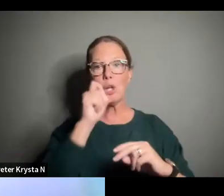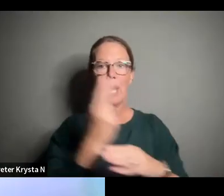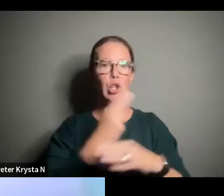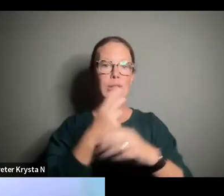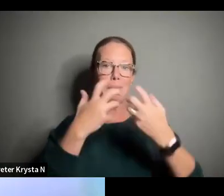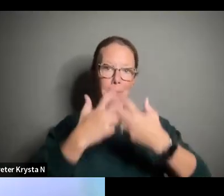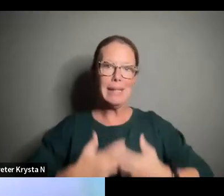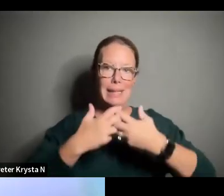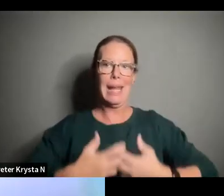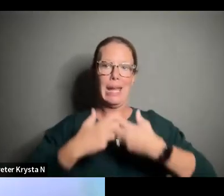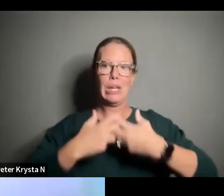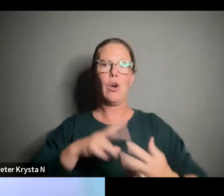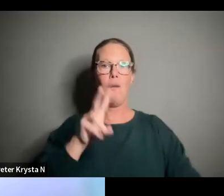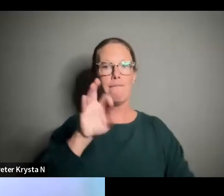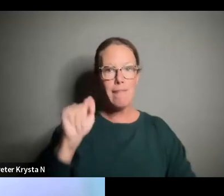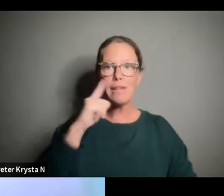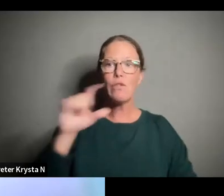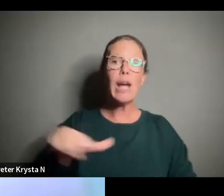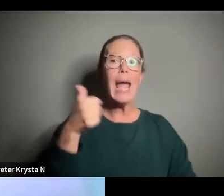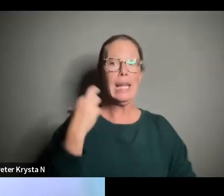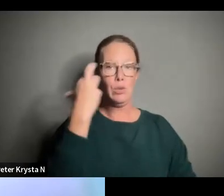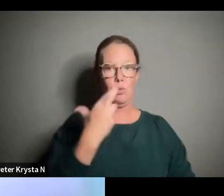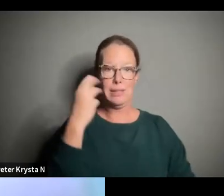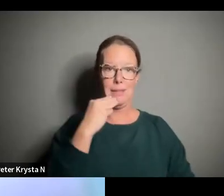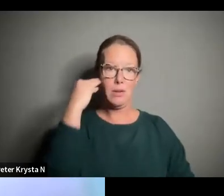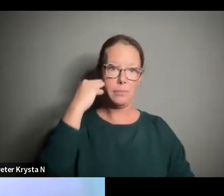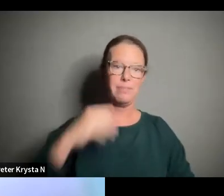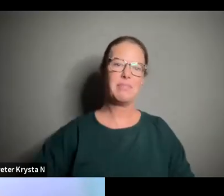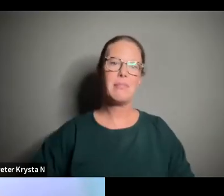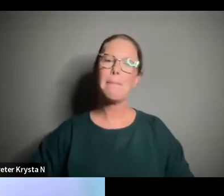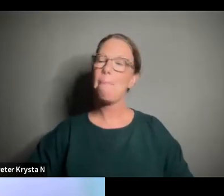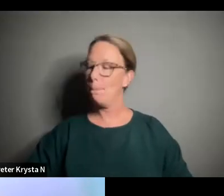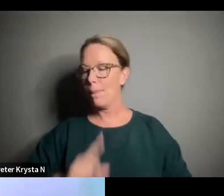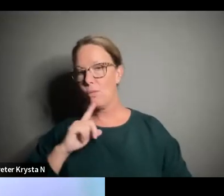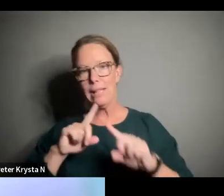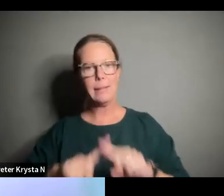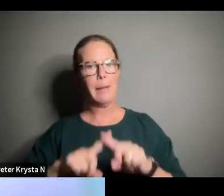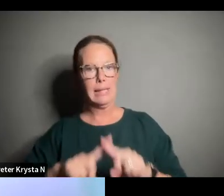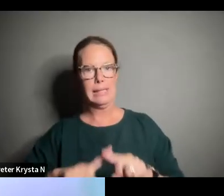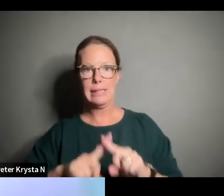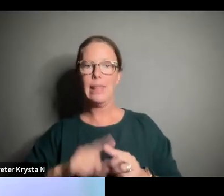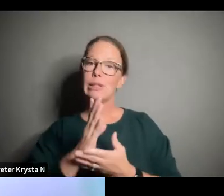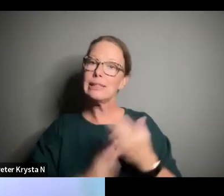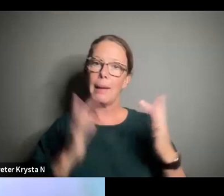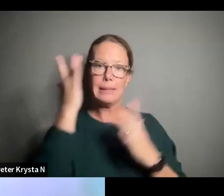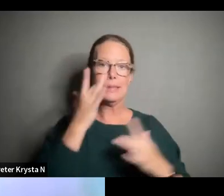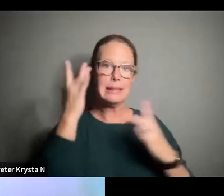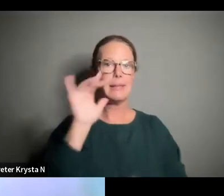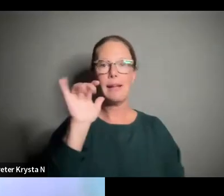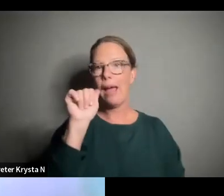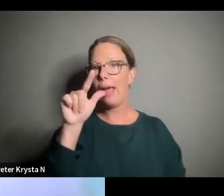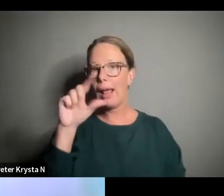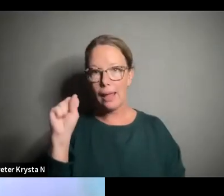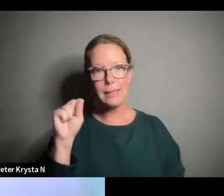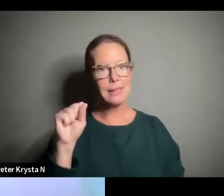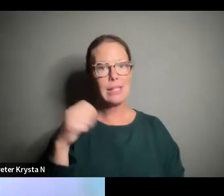ventilation for any reason at home? It all depends. Unfortunately, there's certain diseases such as ALS where you don't